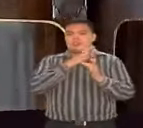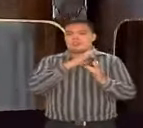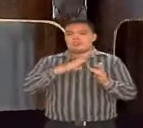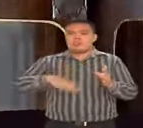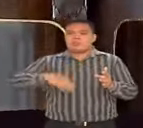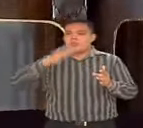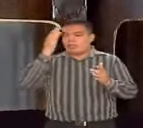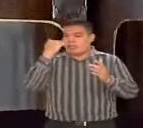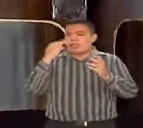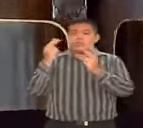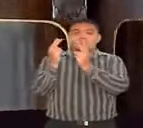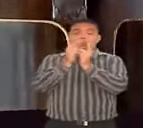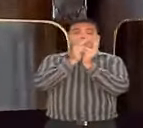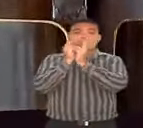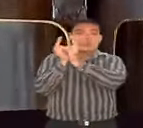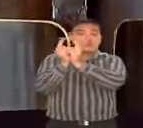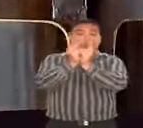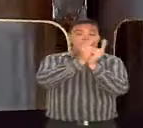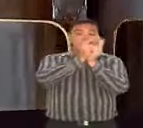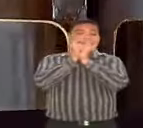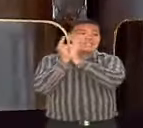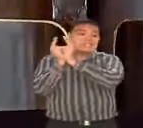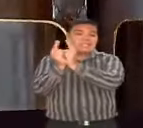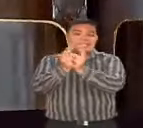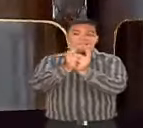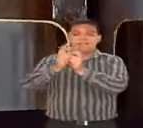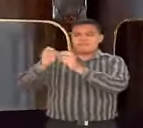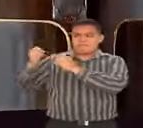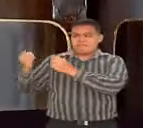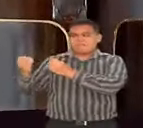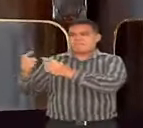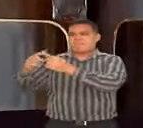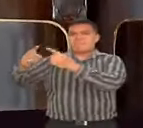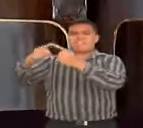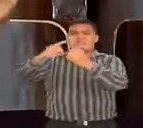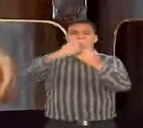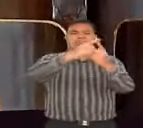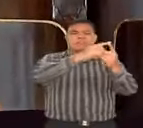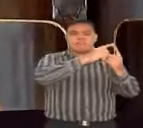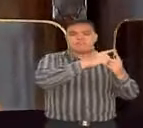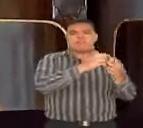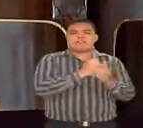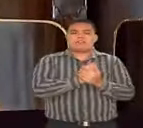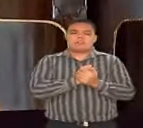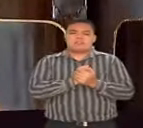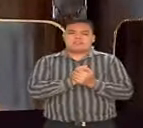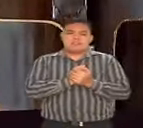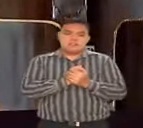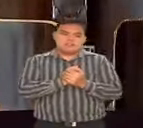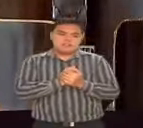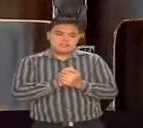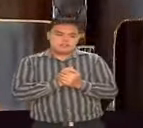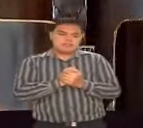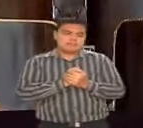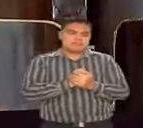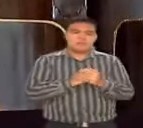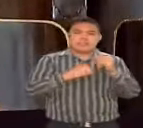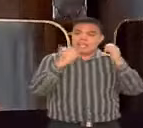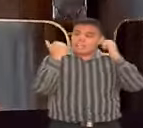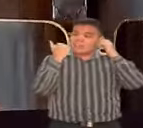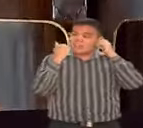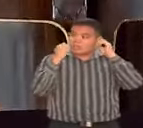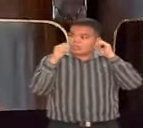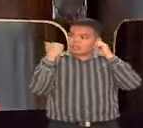in diversity, not uniformity. The cults go for uniformity. Pariha tanan,